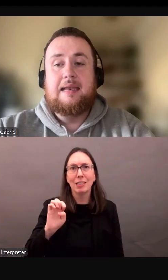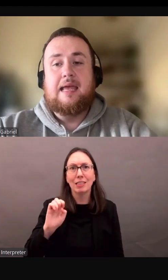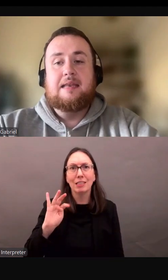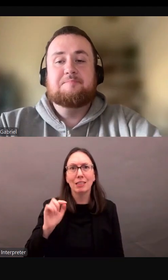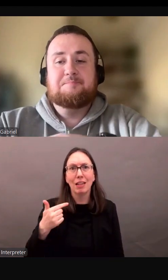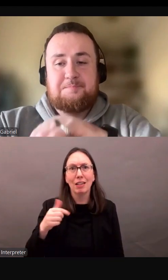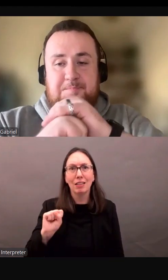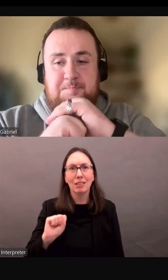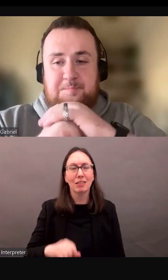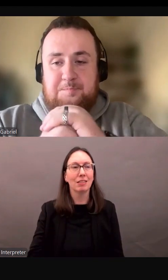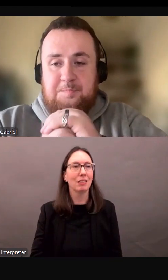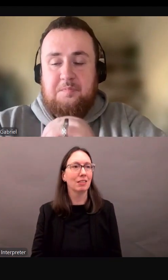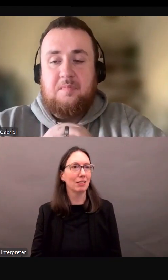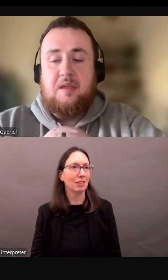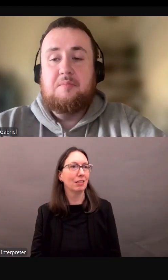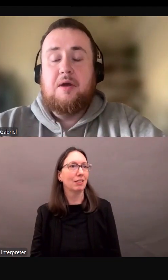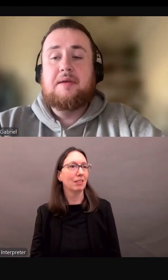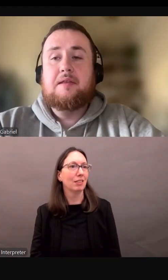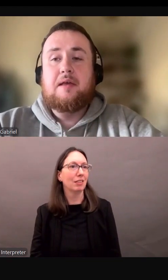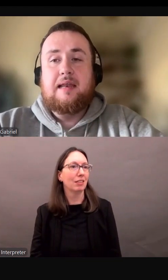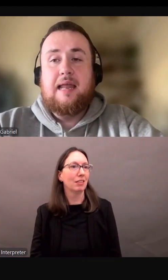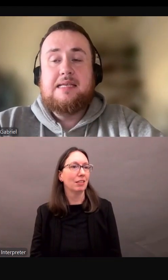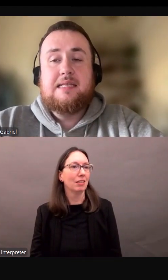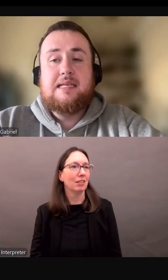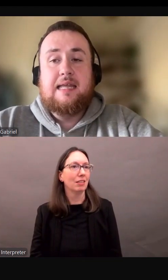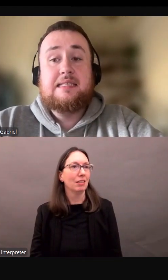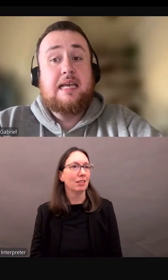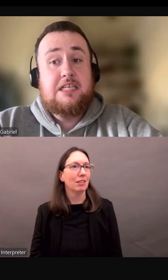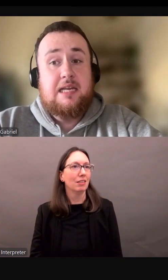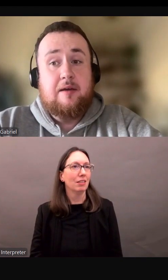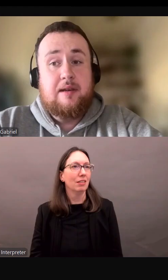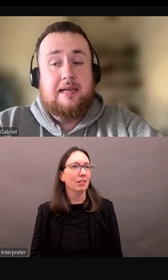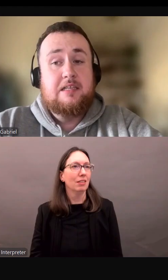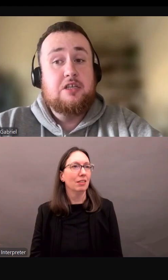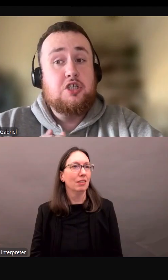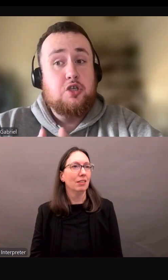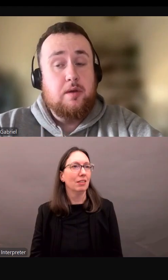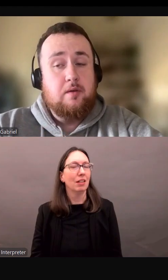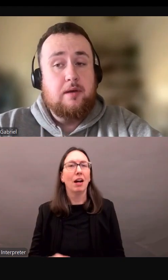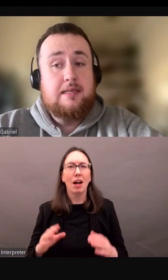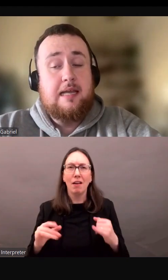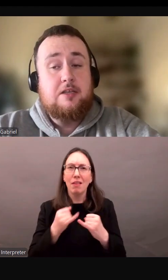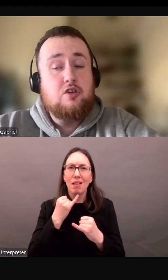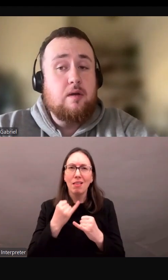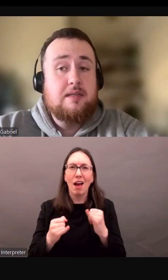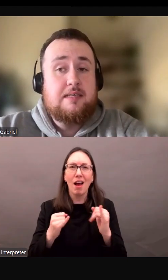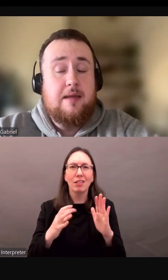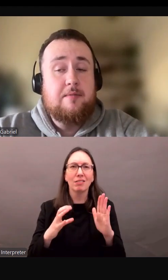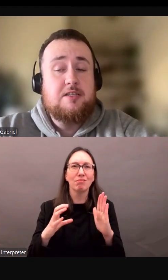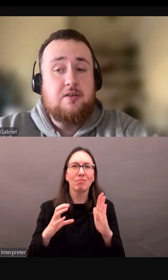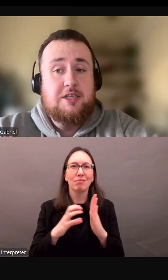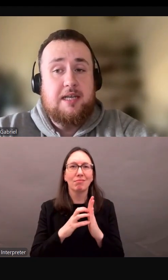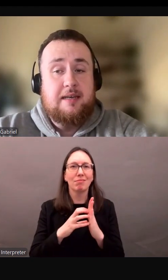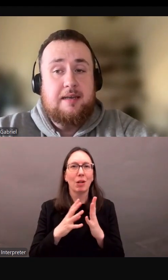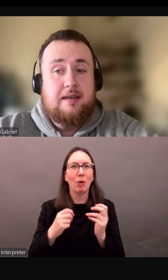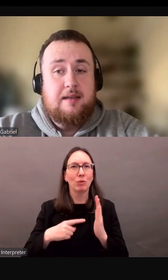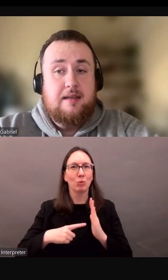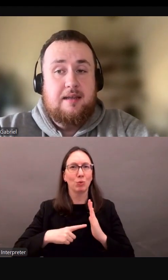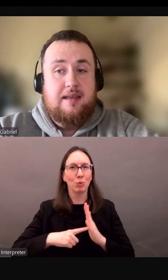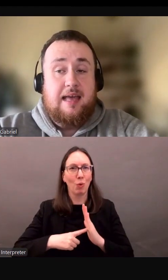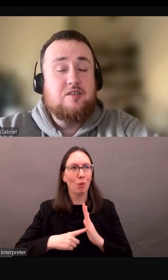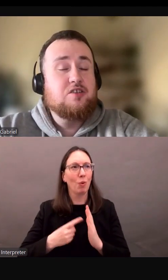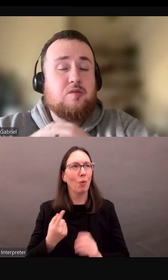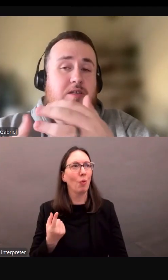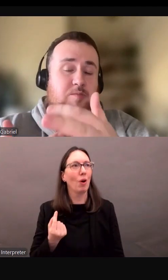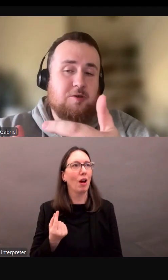And then probably the last kind of section I would like to just show you is that throughout this demonstration,